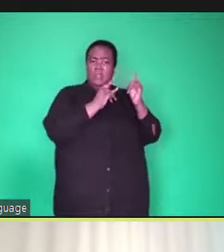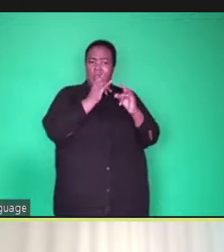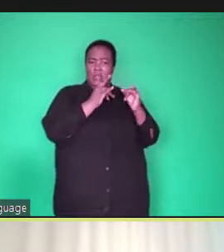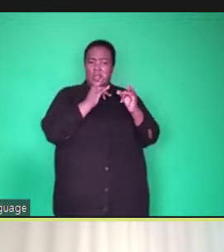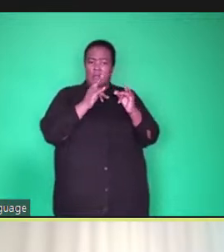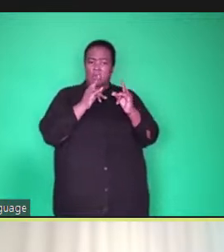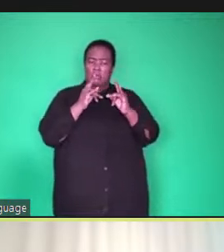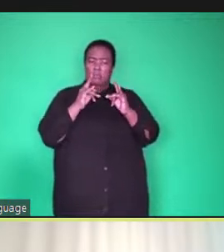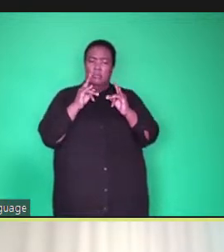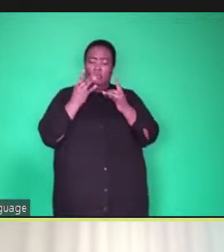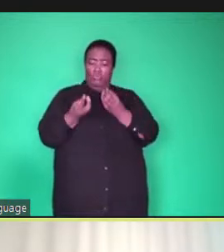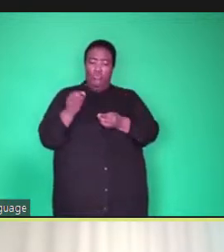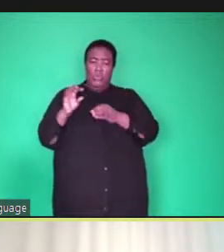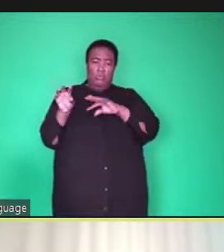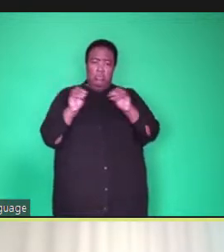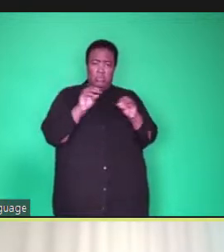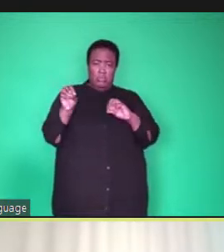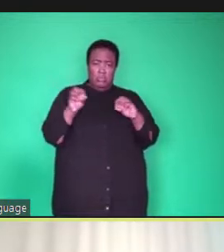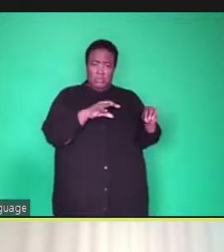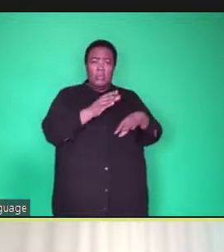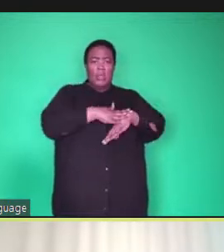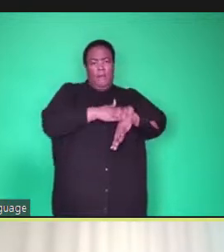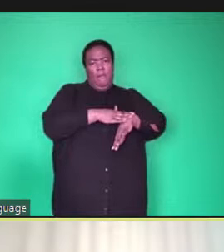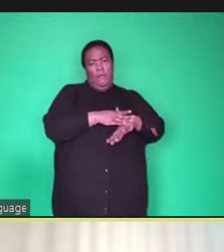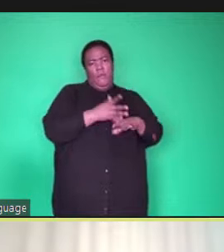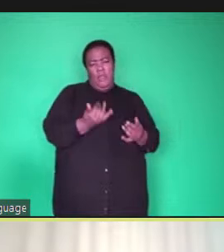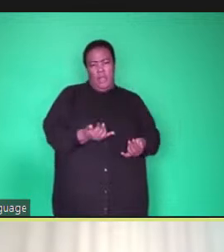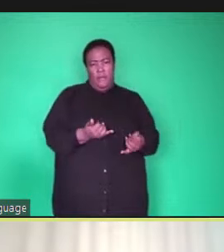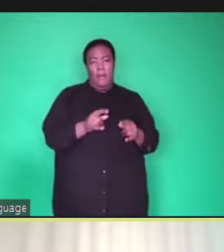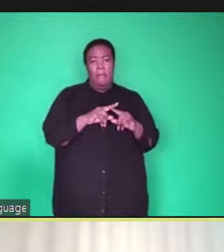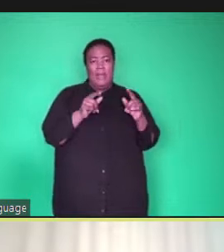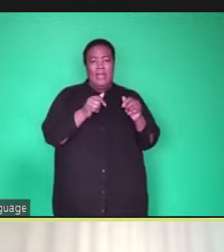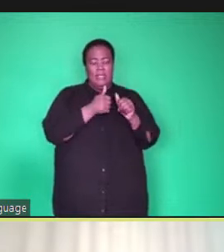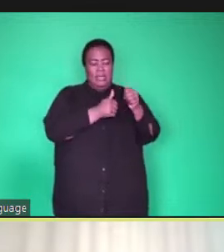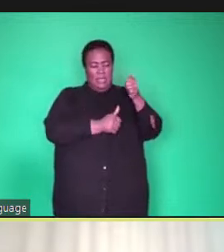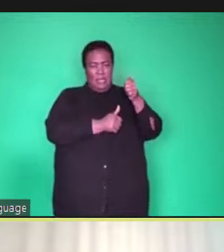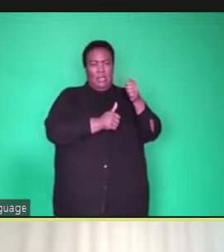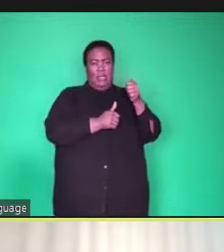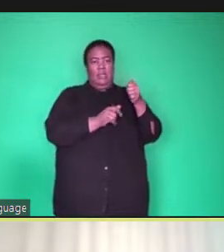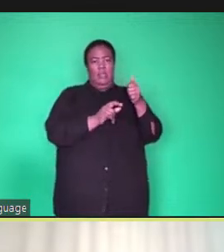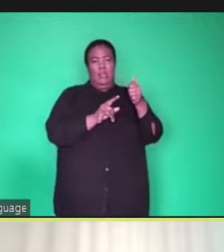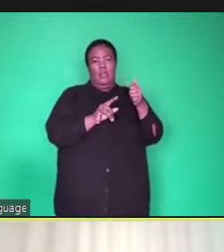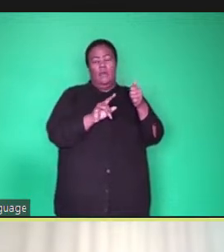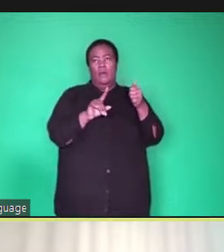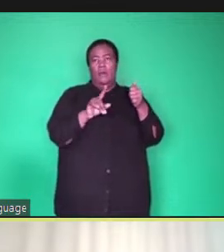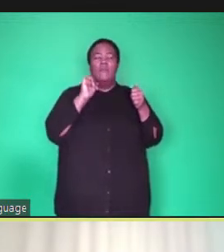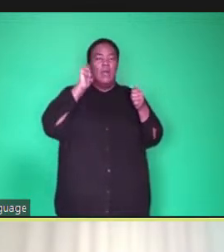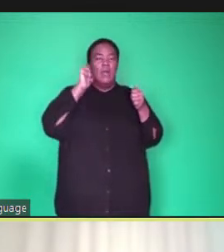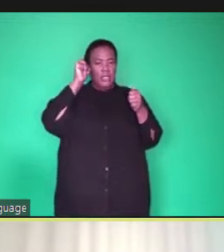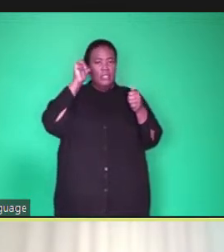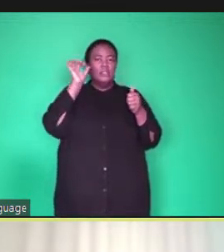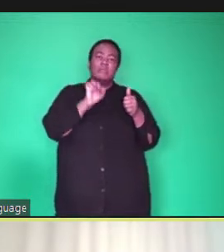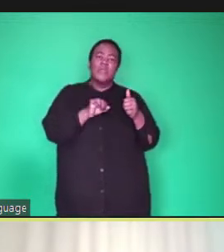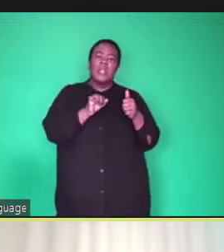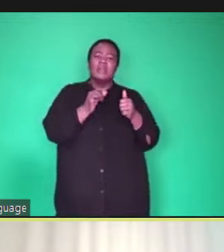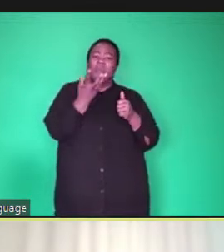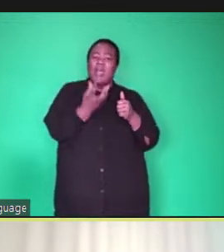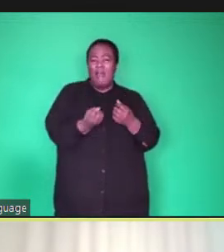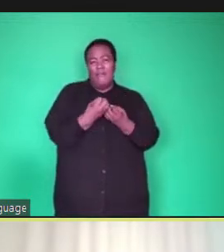lag still considerably behind those of adults. There's quite a lot that we know about